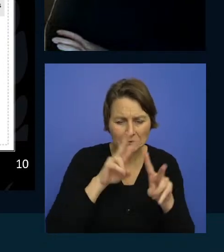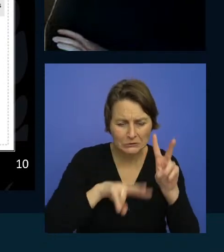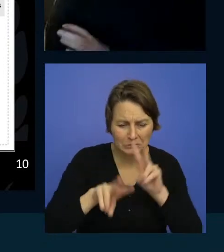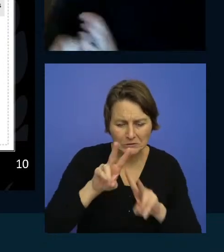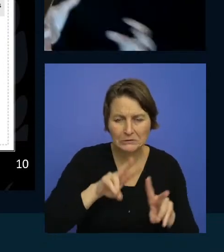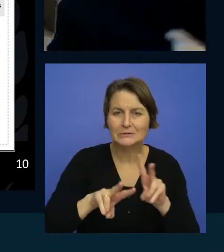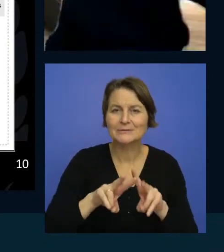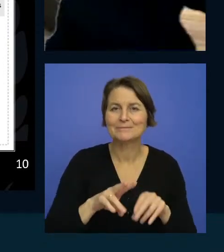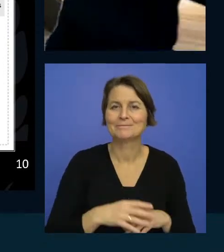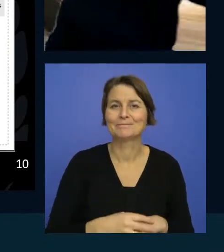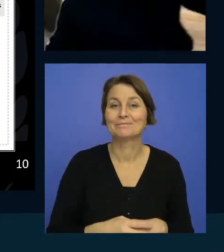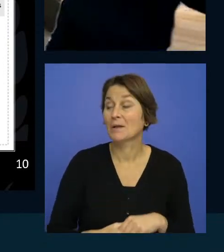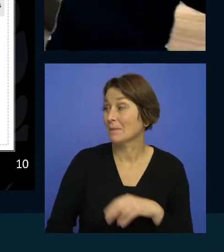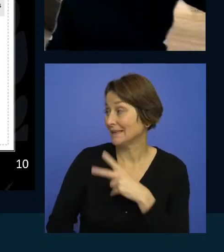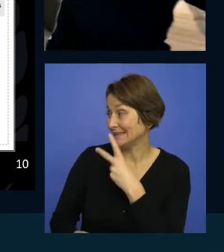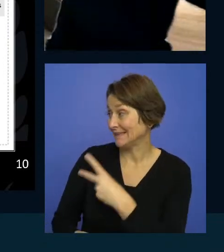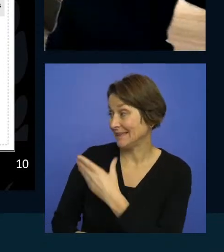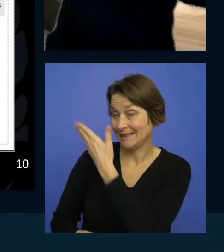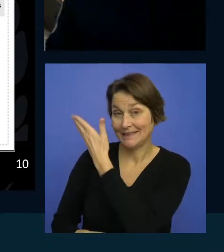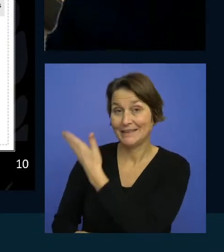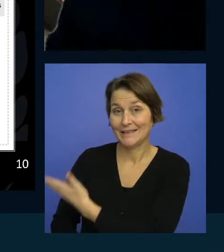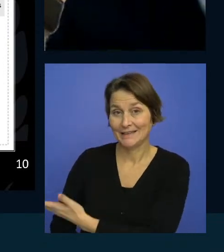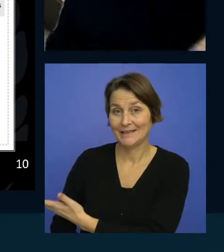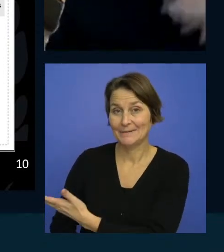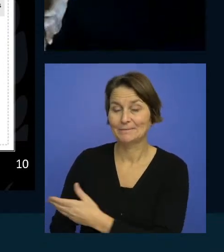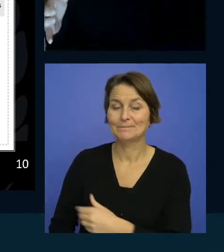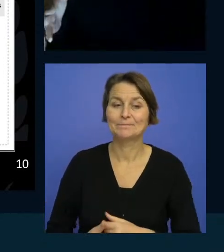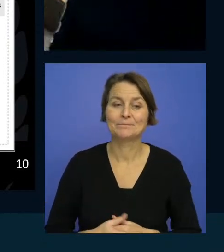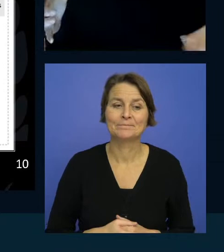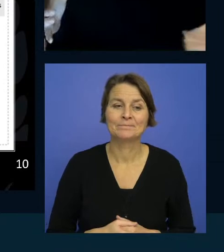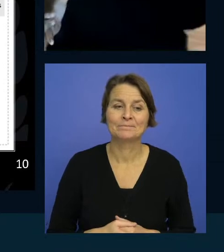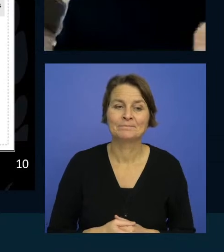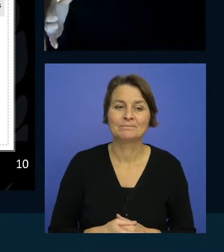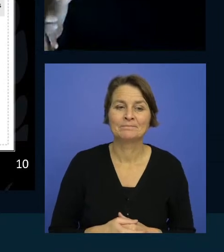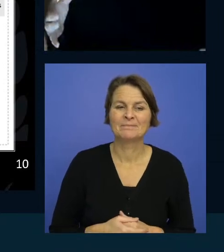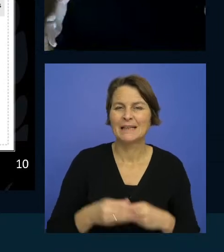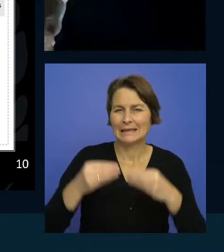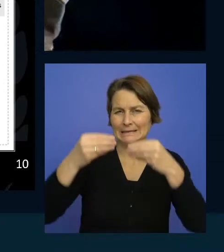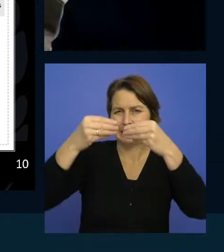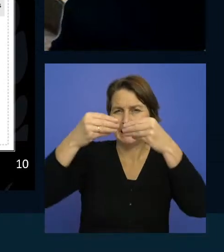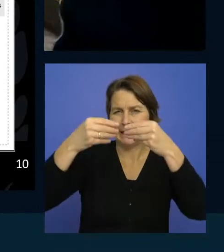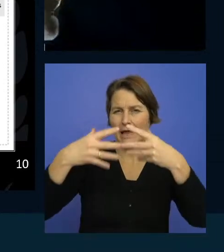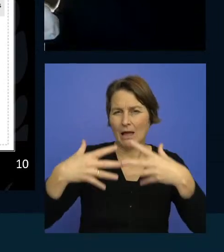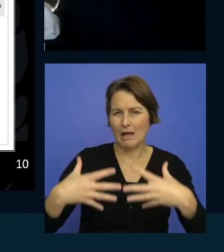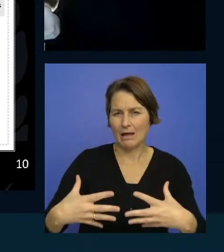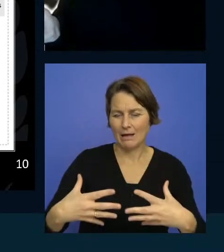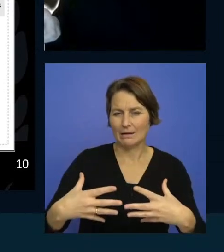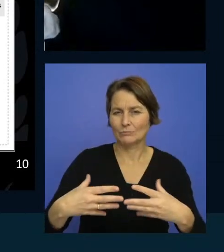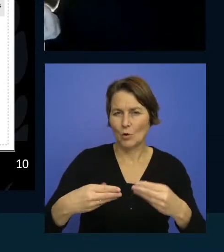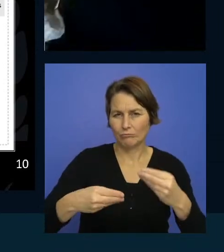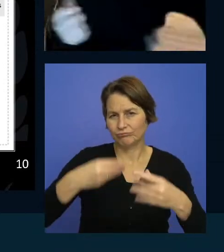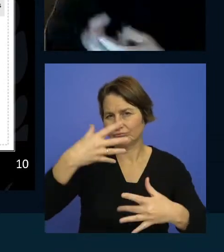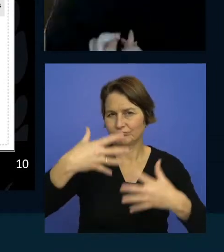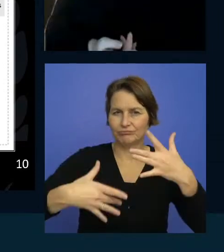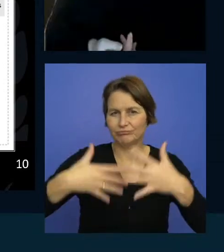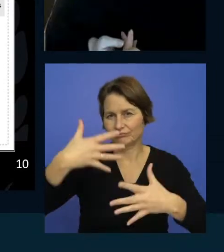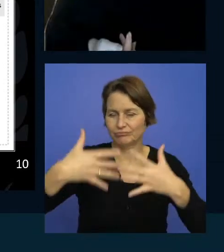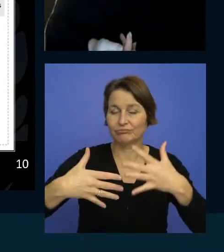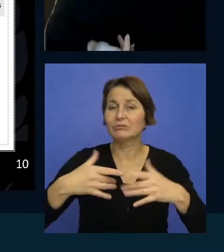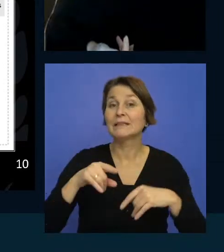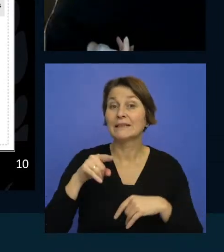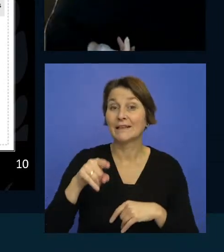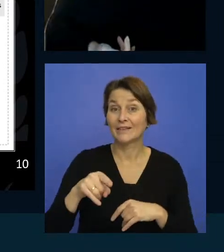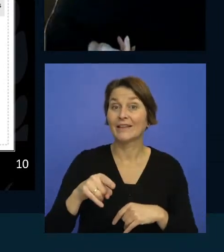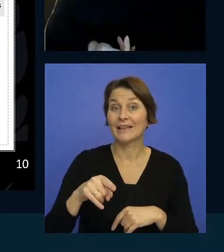see, the data outputs basically from all of this data coming in is